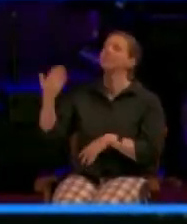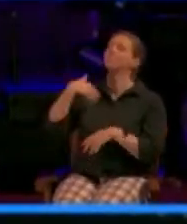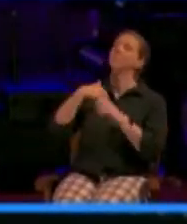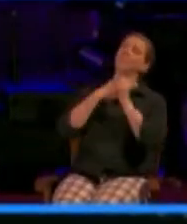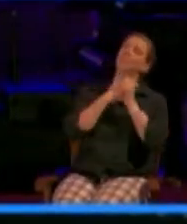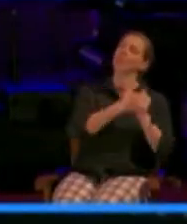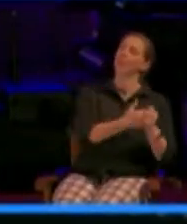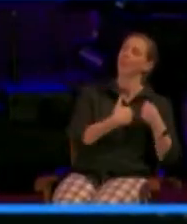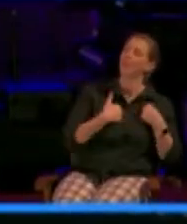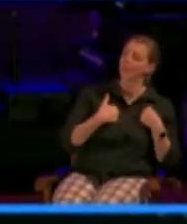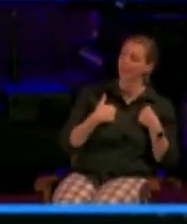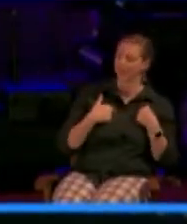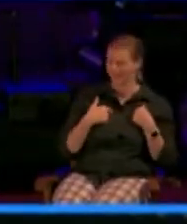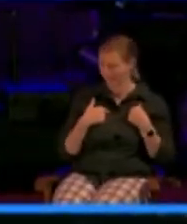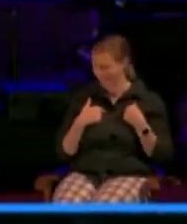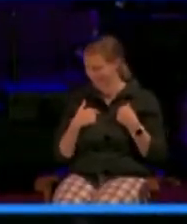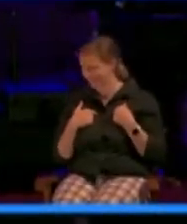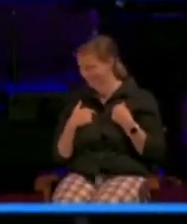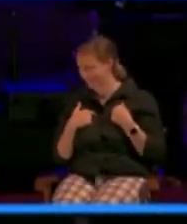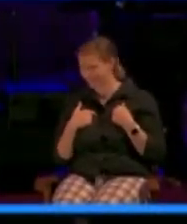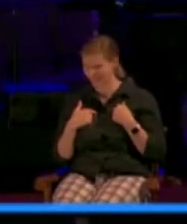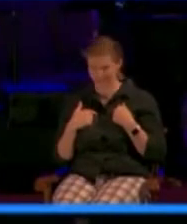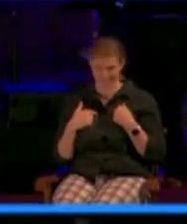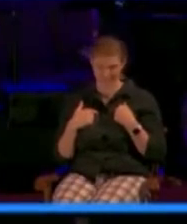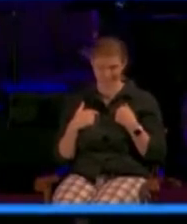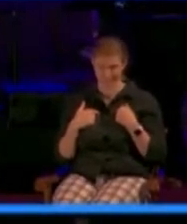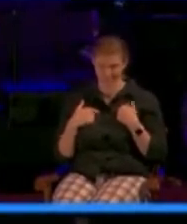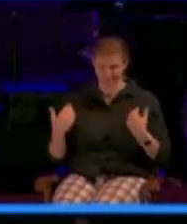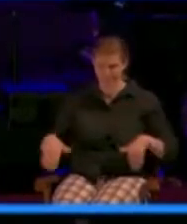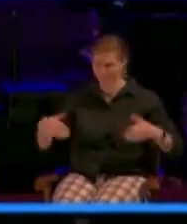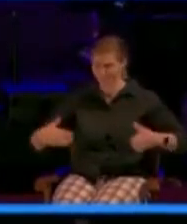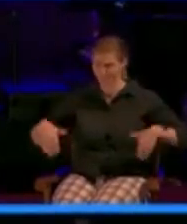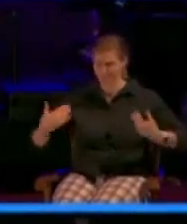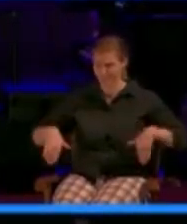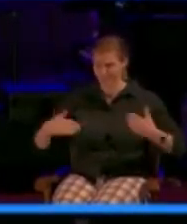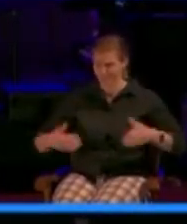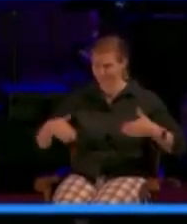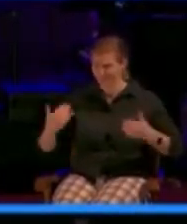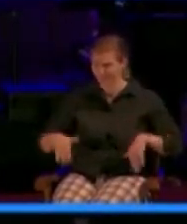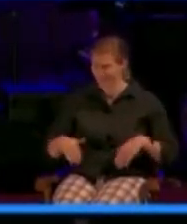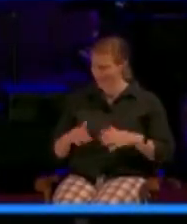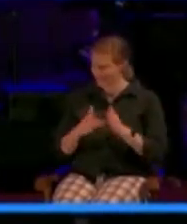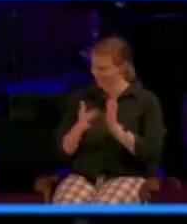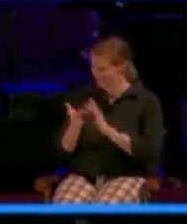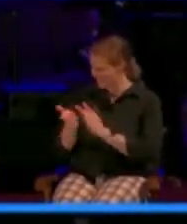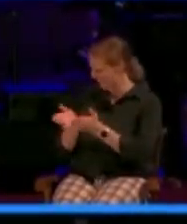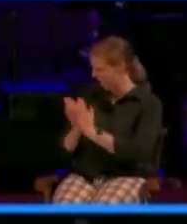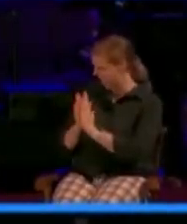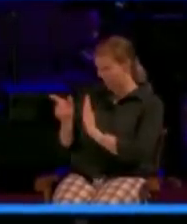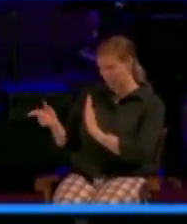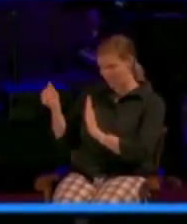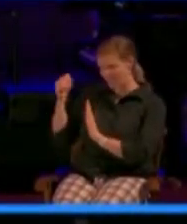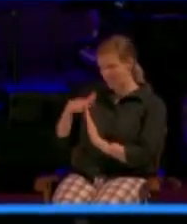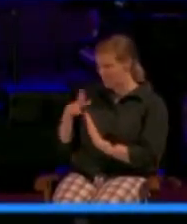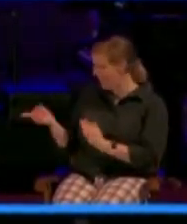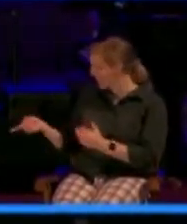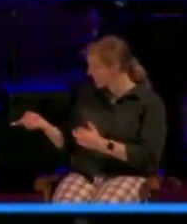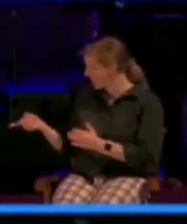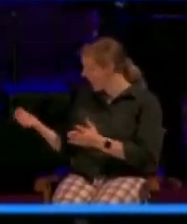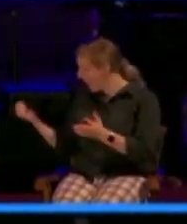giving, right? And Jesus says, give up everything and come and follow me.